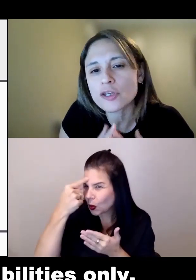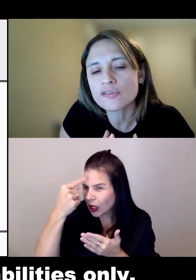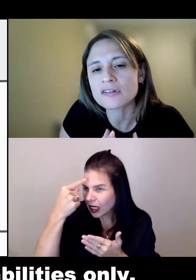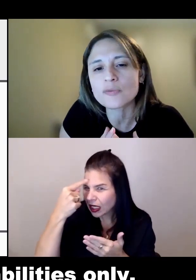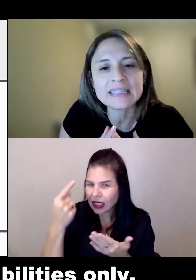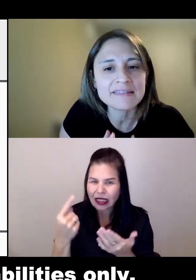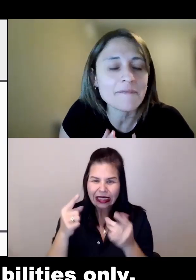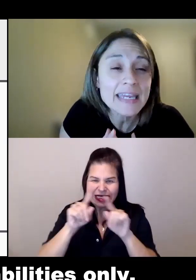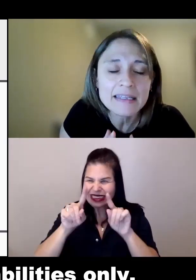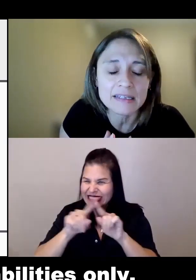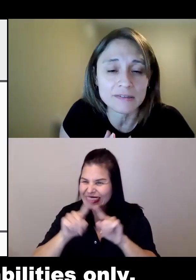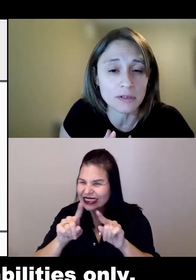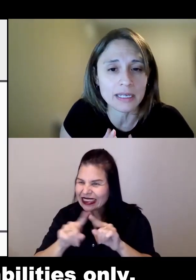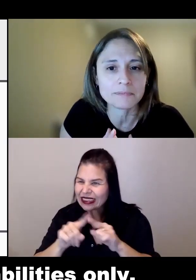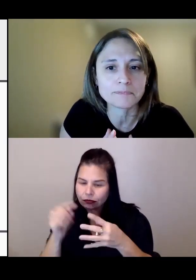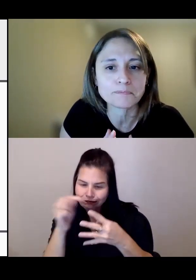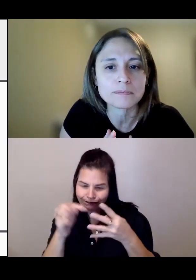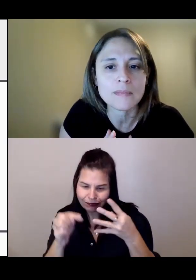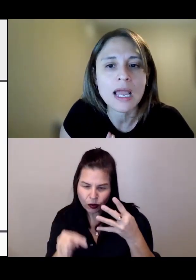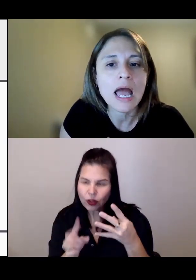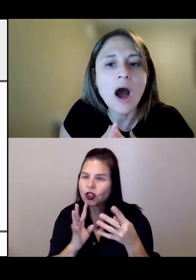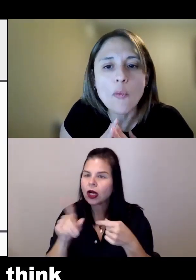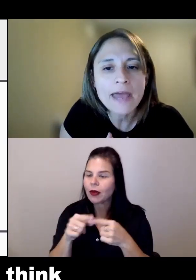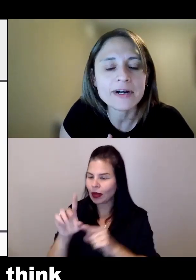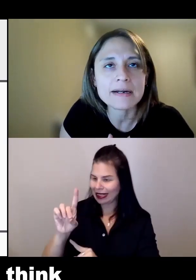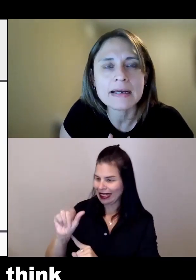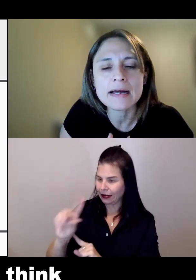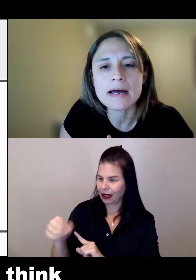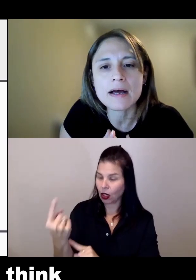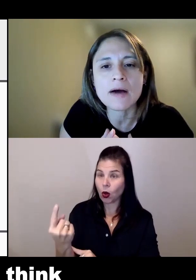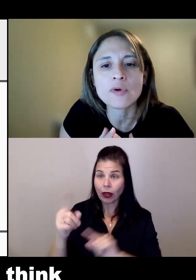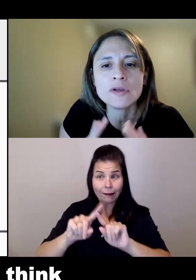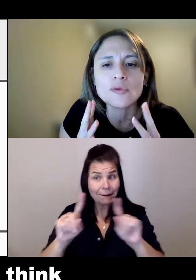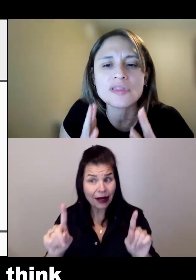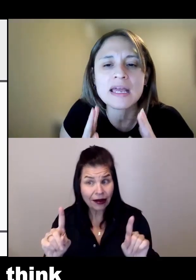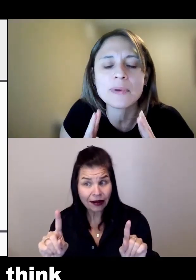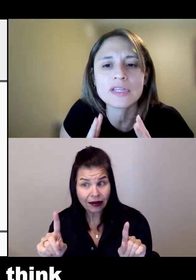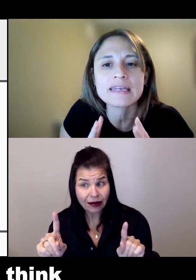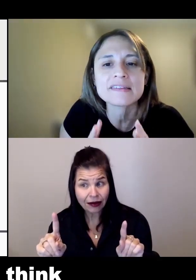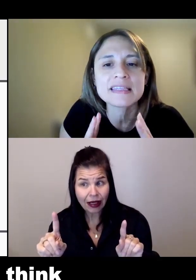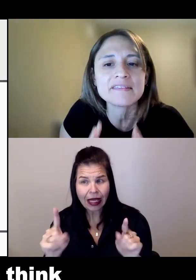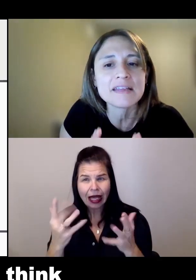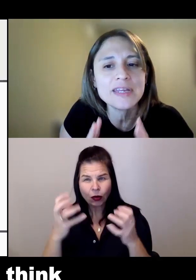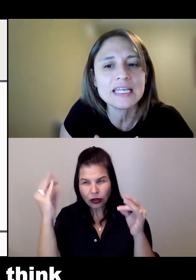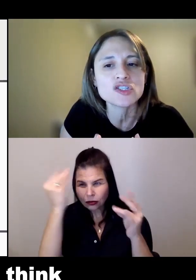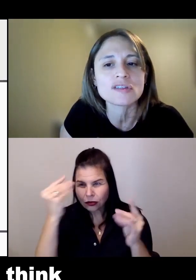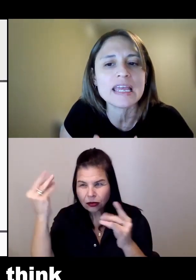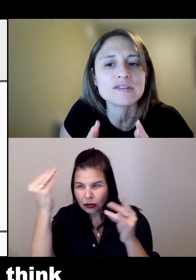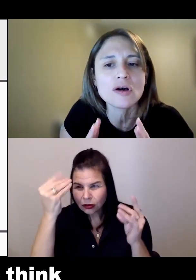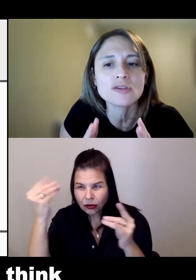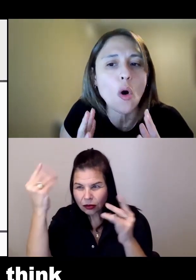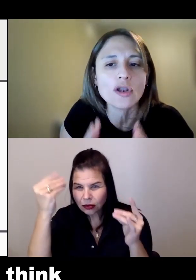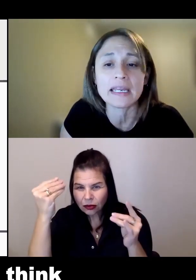interfaces for users with disabilities only. However, I want you to think about this. This